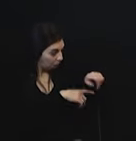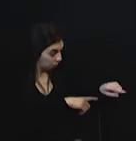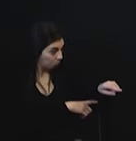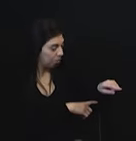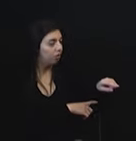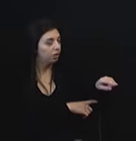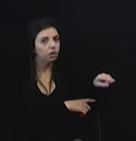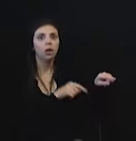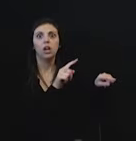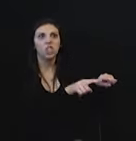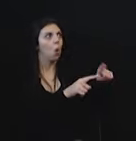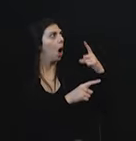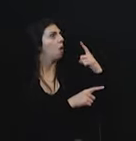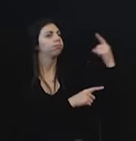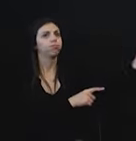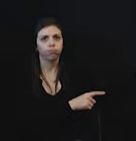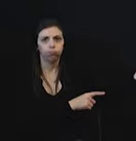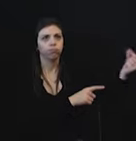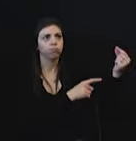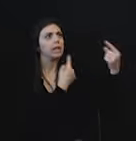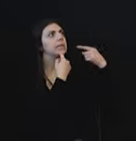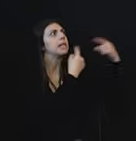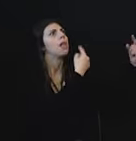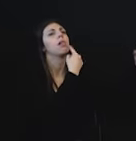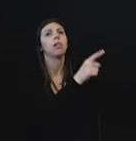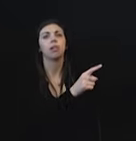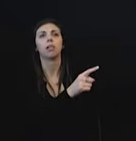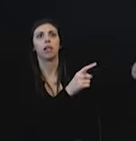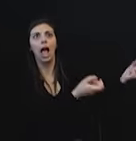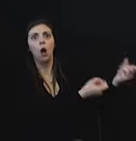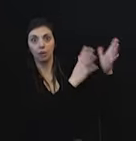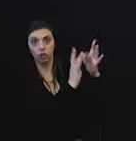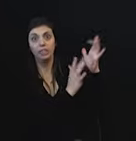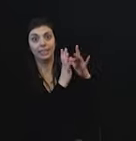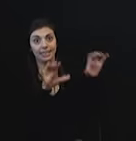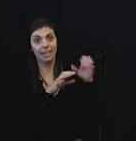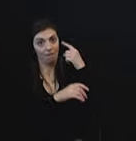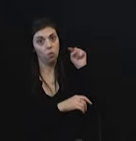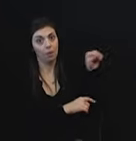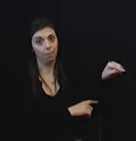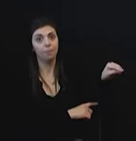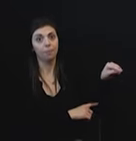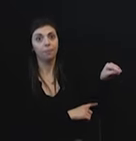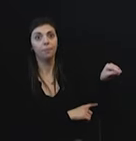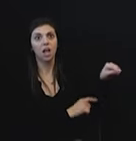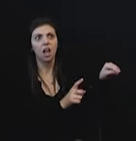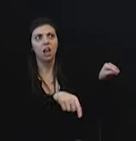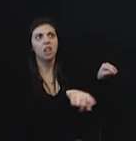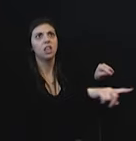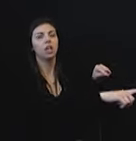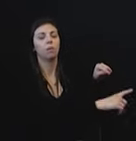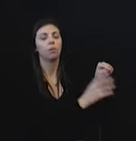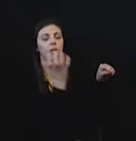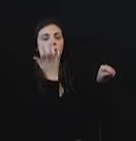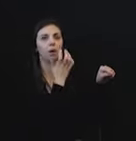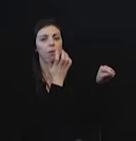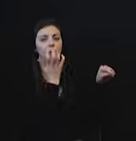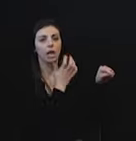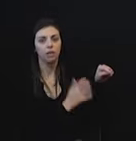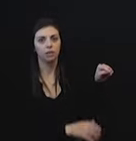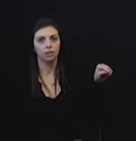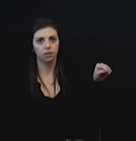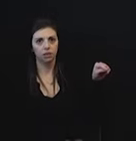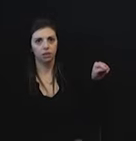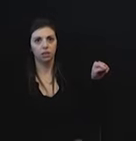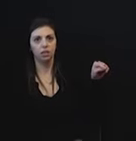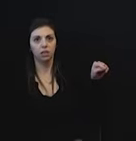to proclaim in the Decapolis how much Jesus had done for him. And they were amazed. You see, out of